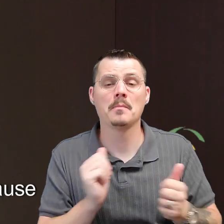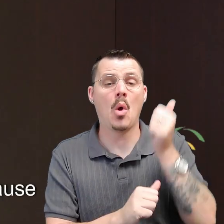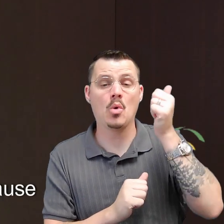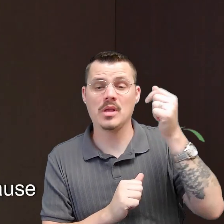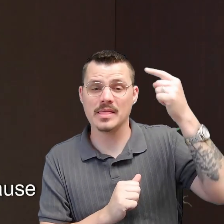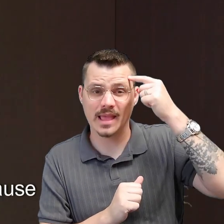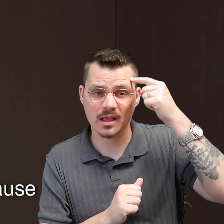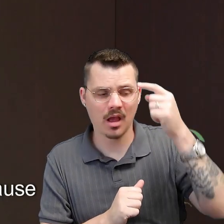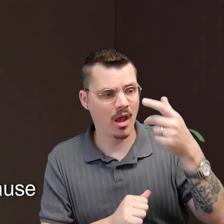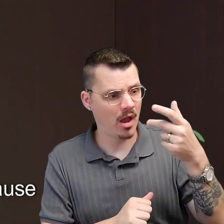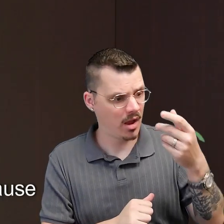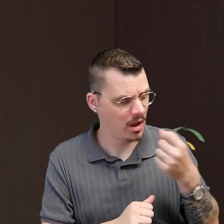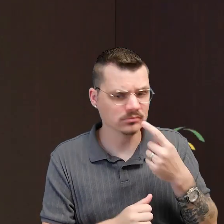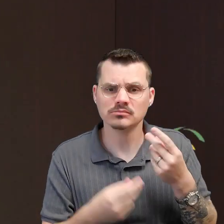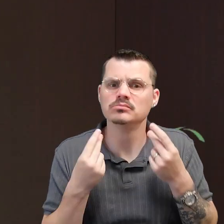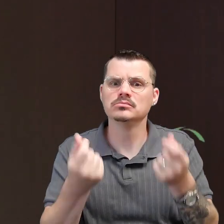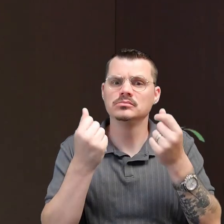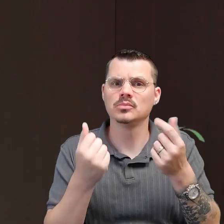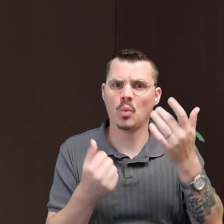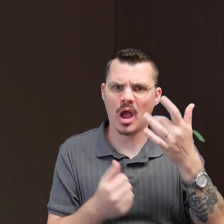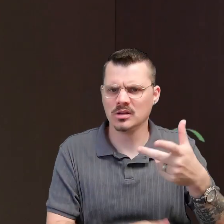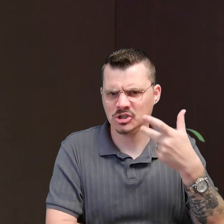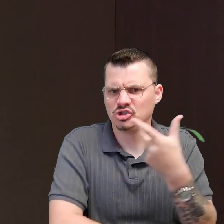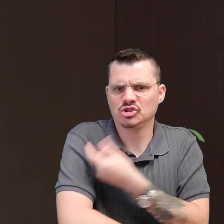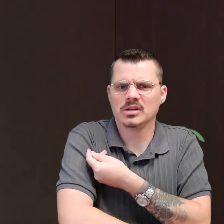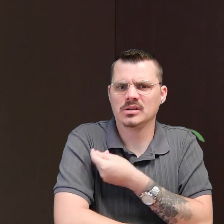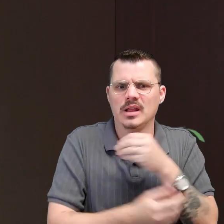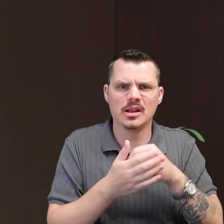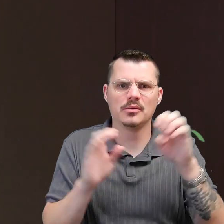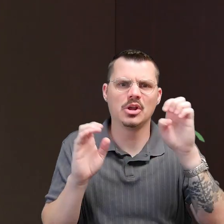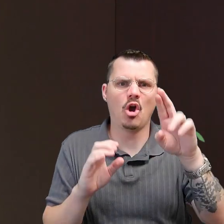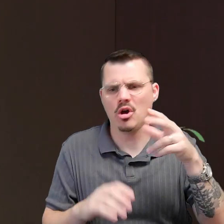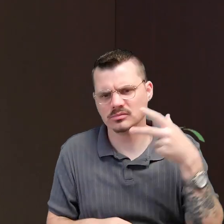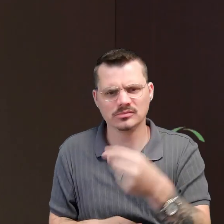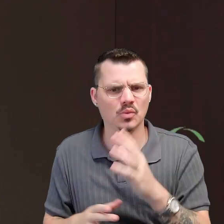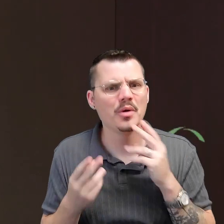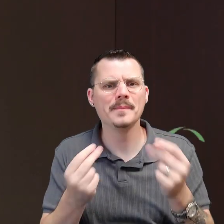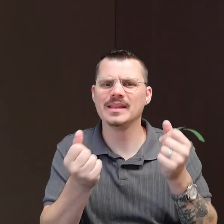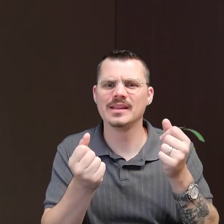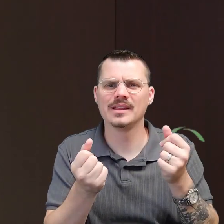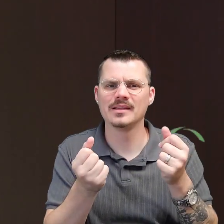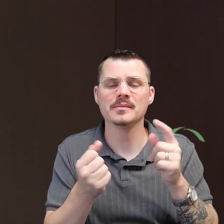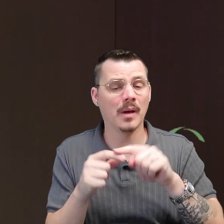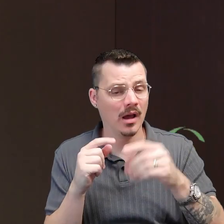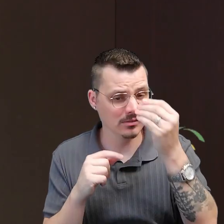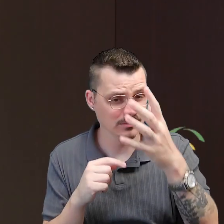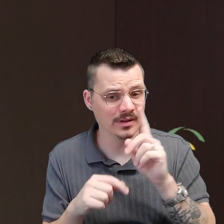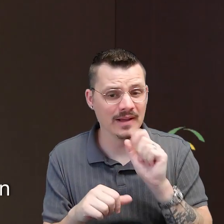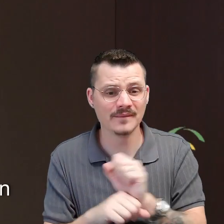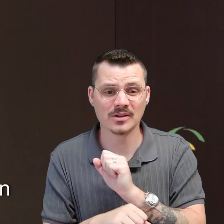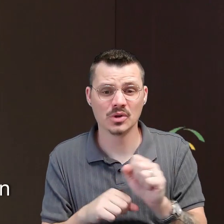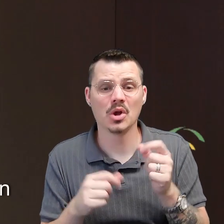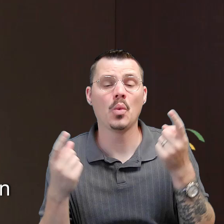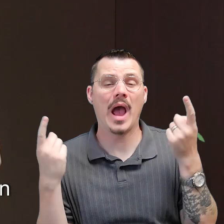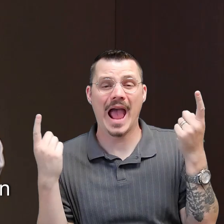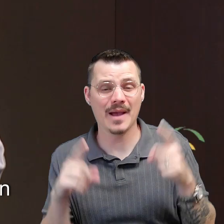Most people think it's immediate because they get so much of it injected in emergency rooms. In fact,